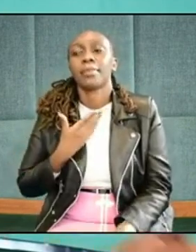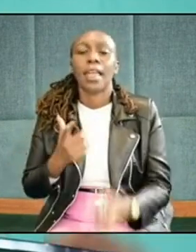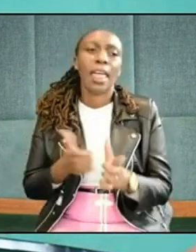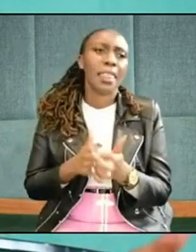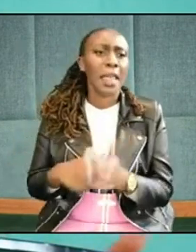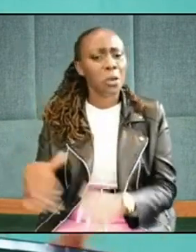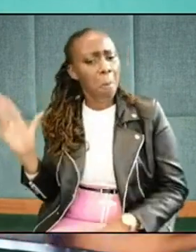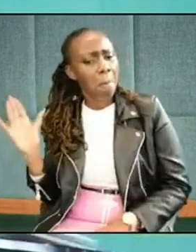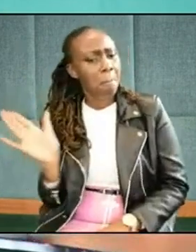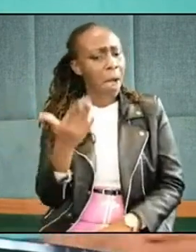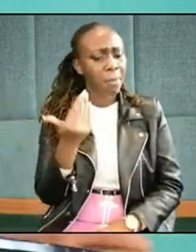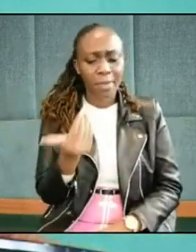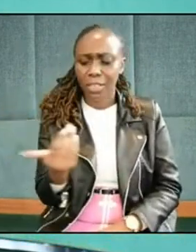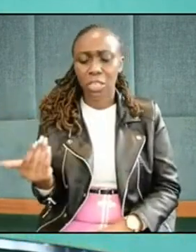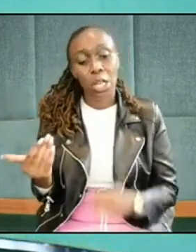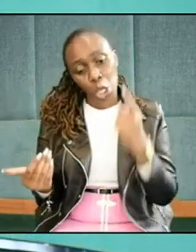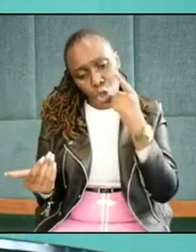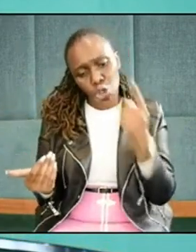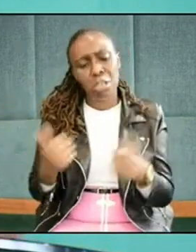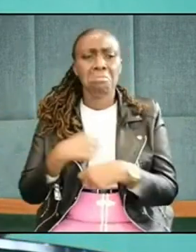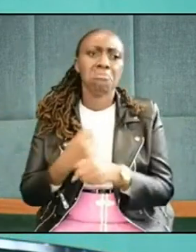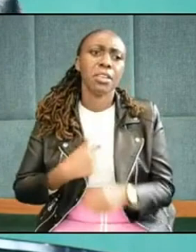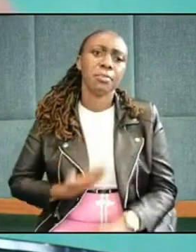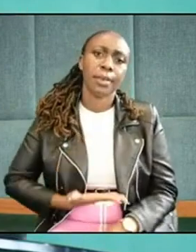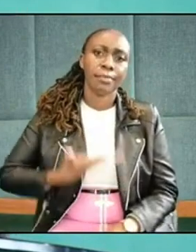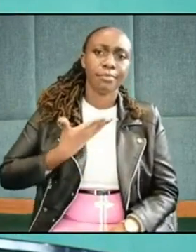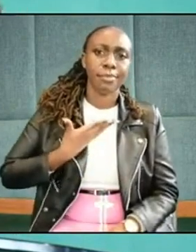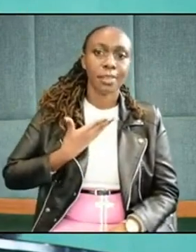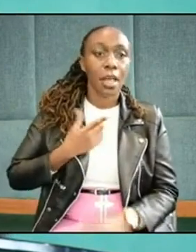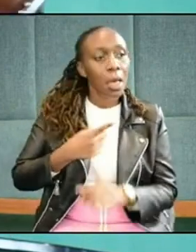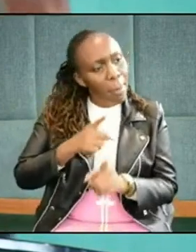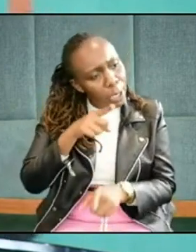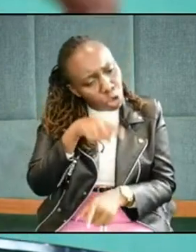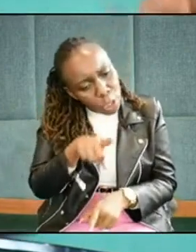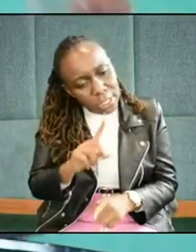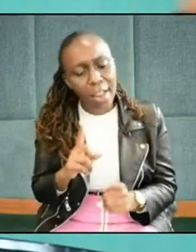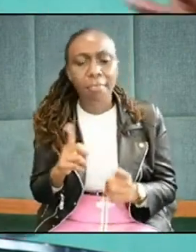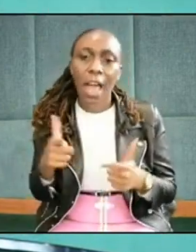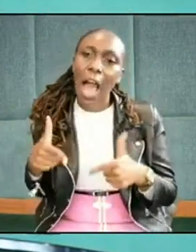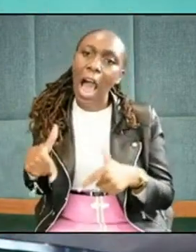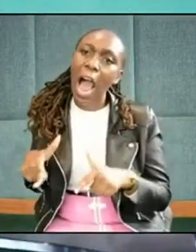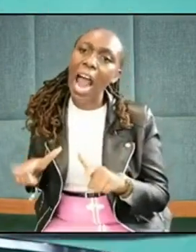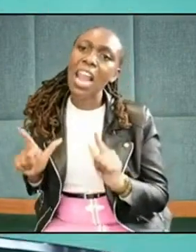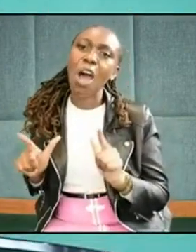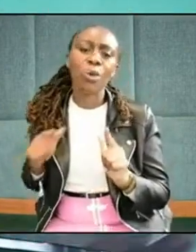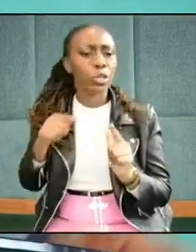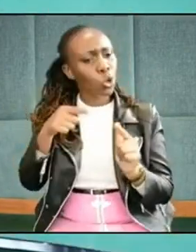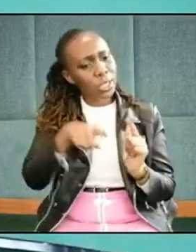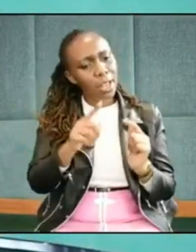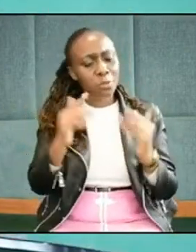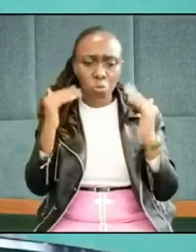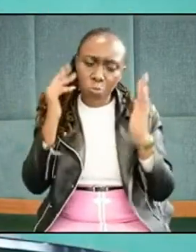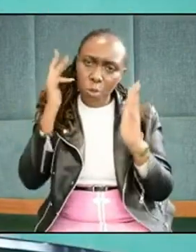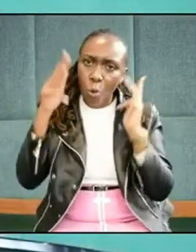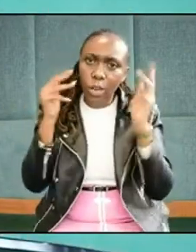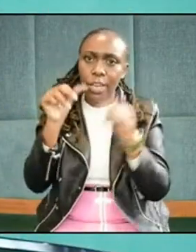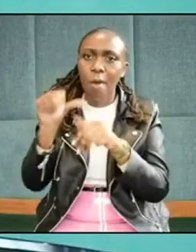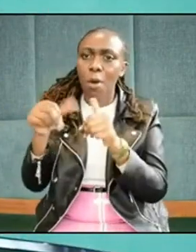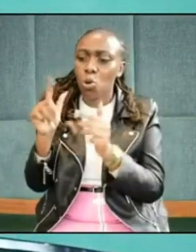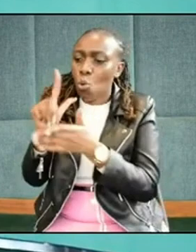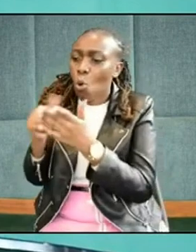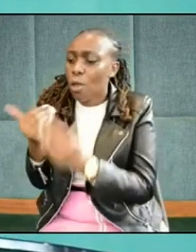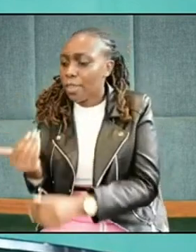then you hit the child and say, "You see, you have annoyed me." You were letting yourself be troubled by what the child is